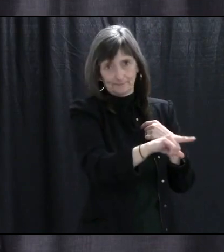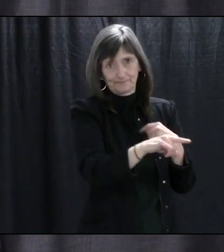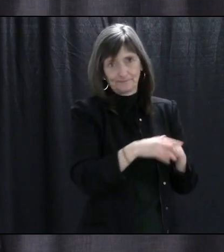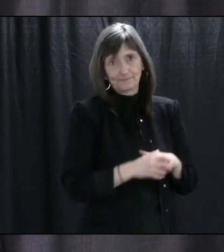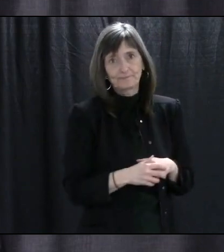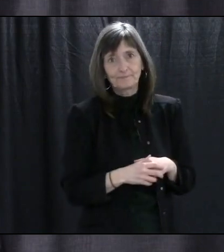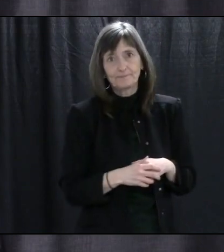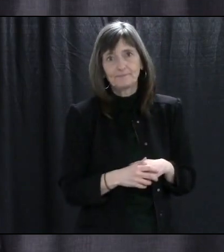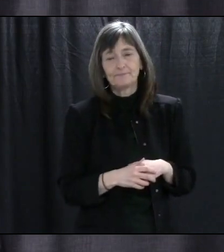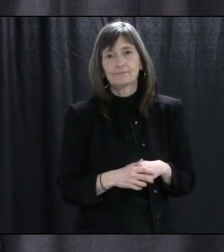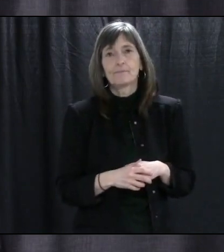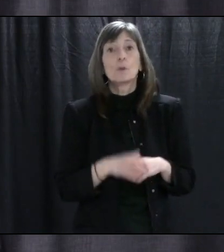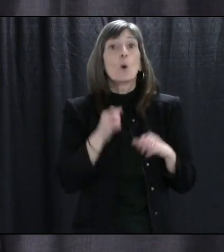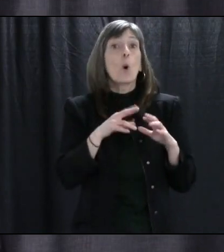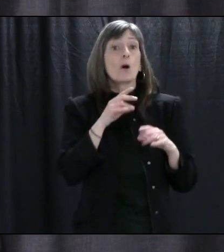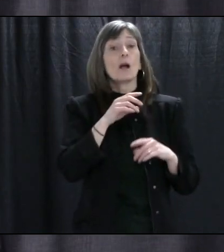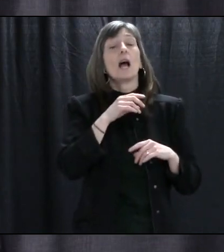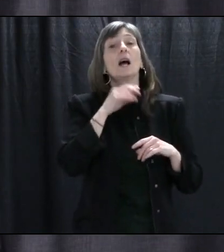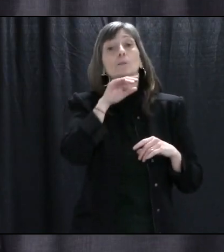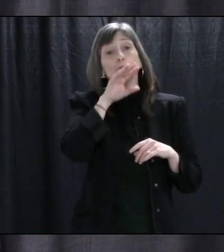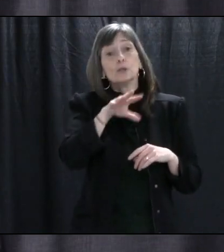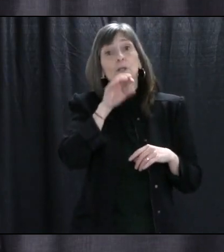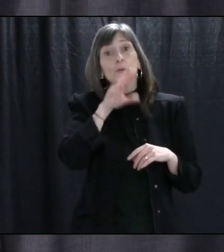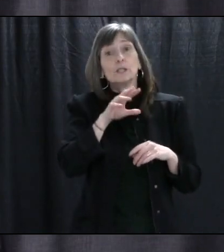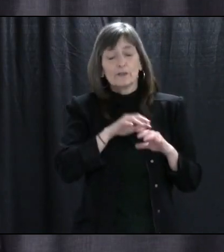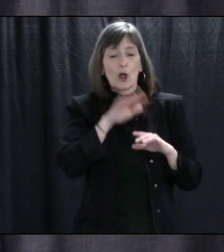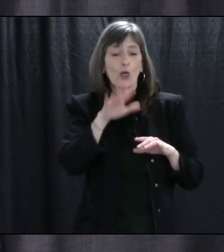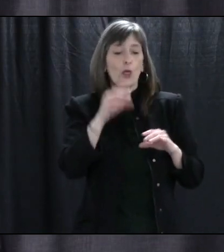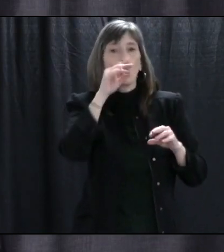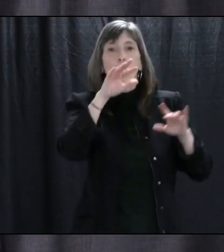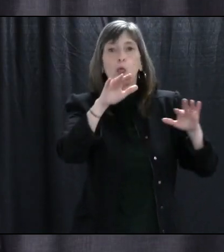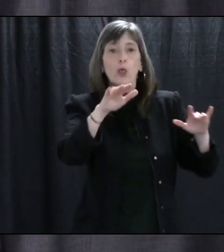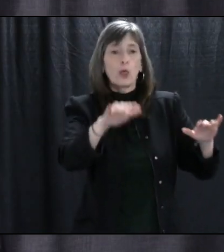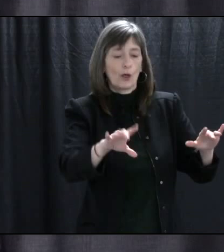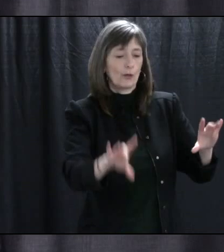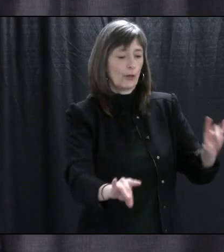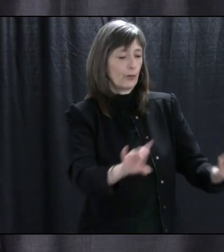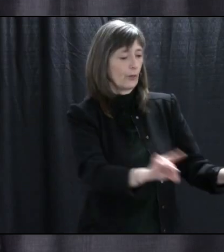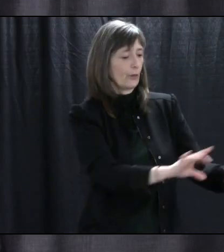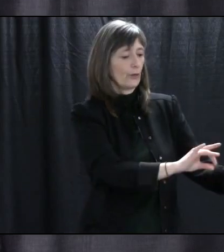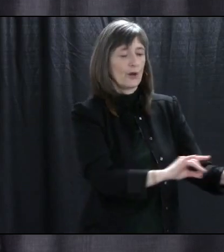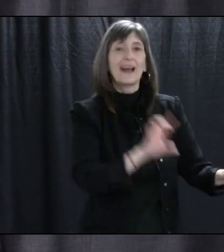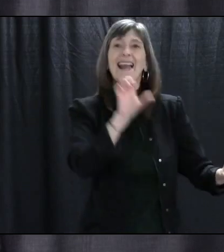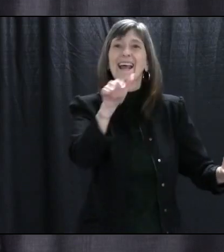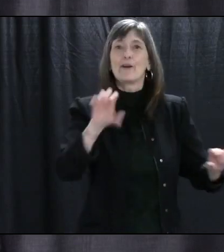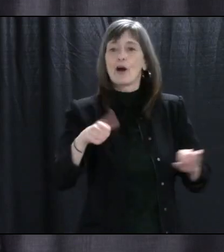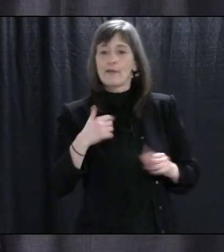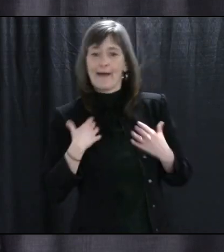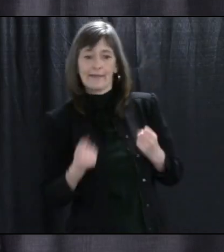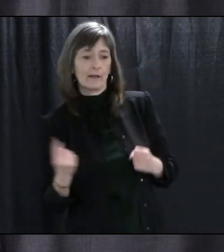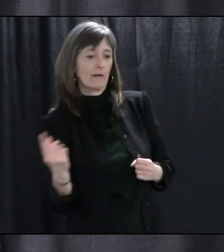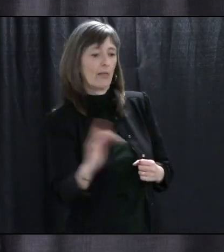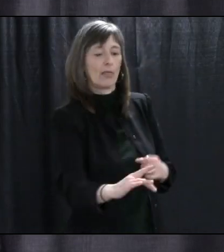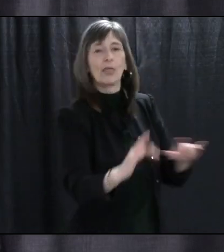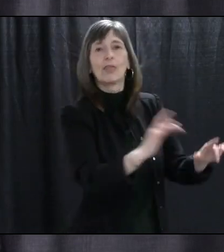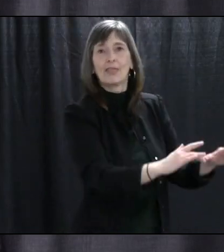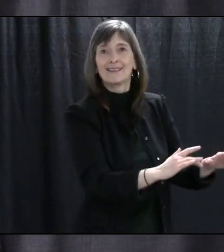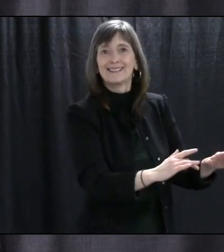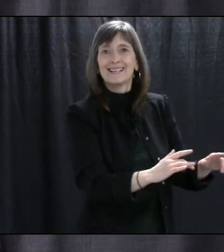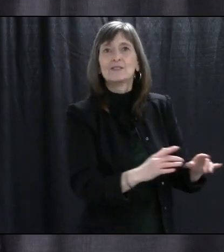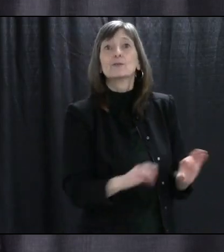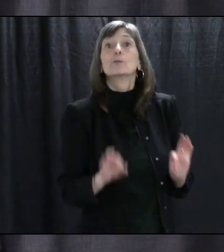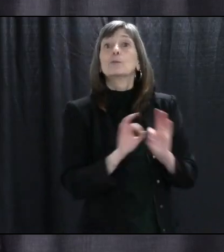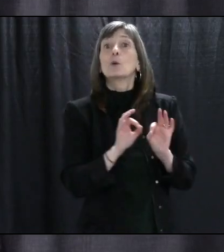even if you have no symptoms. This may be particularly beneficial for short periods, such as when grocery shopping or